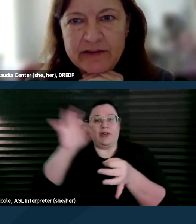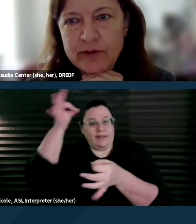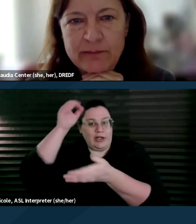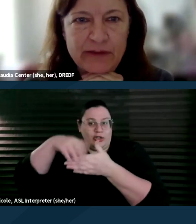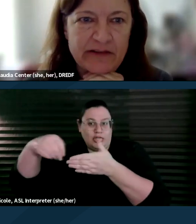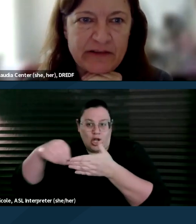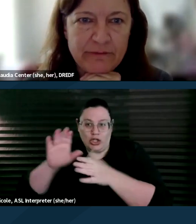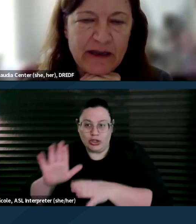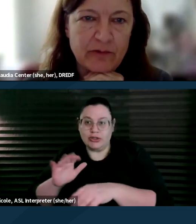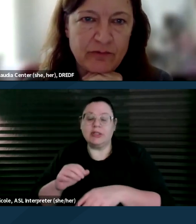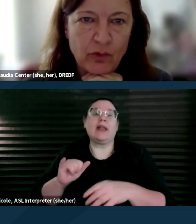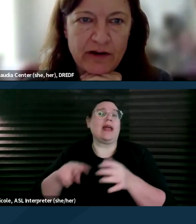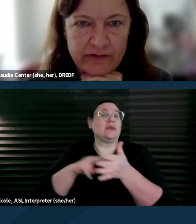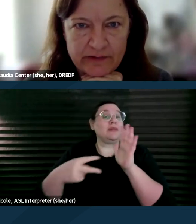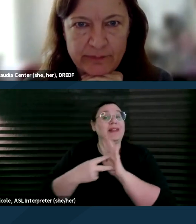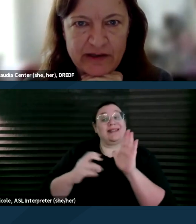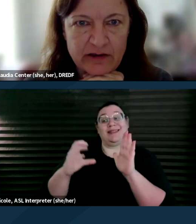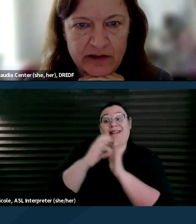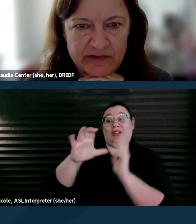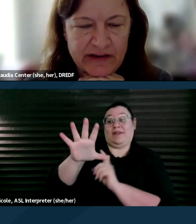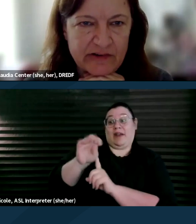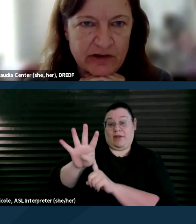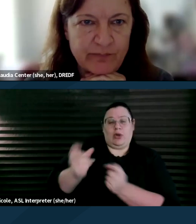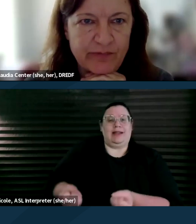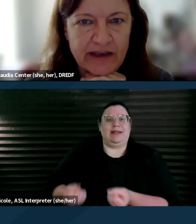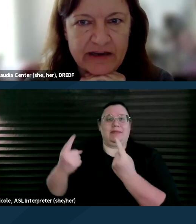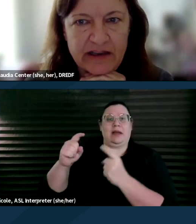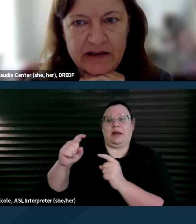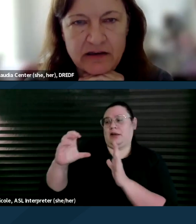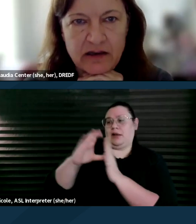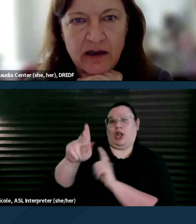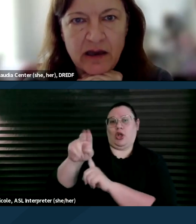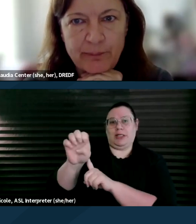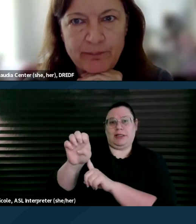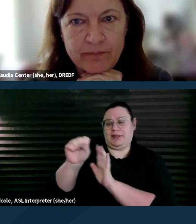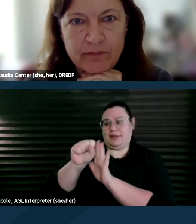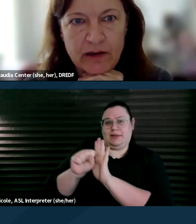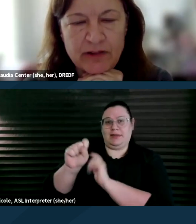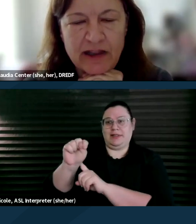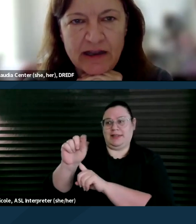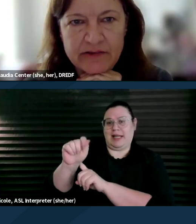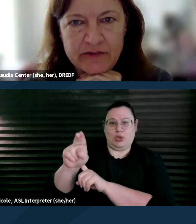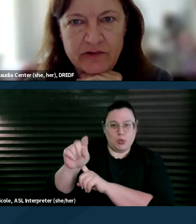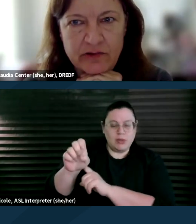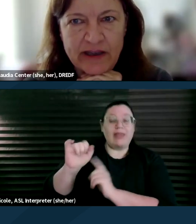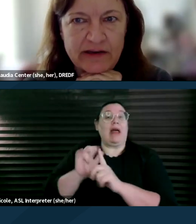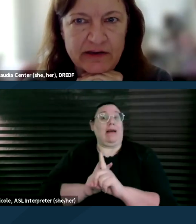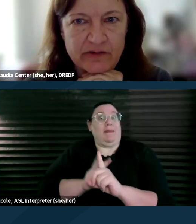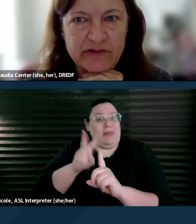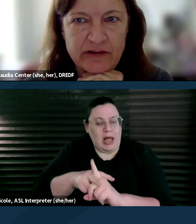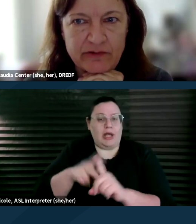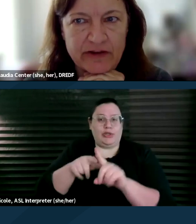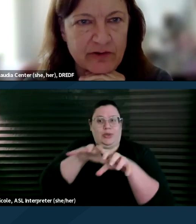So that's what it means that 504 is a spending clause statute, that it applies to